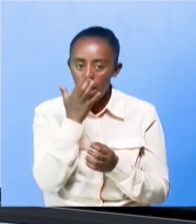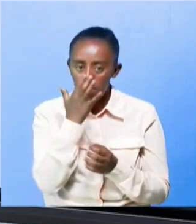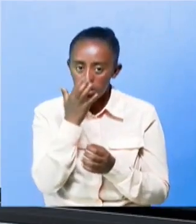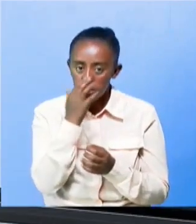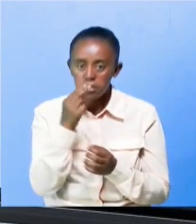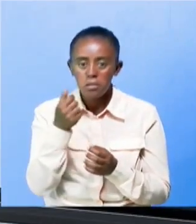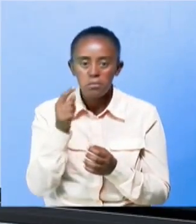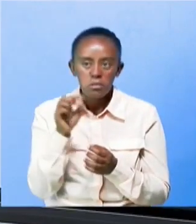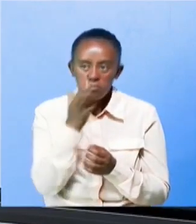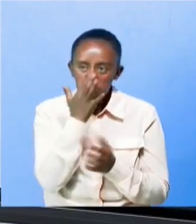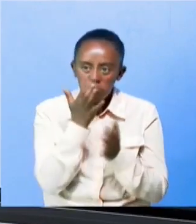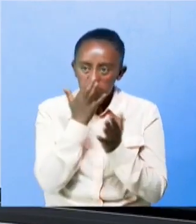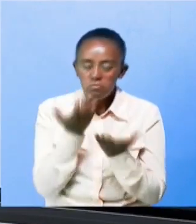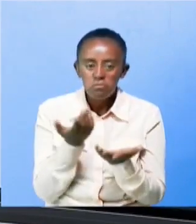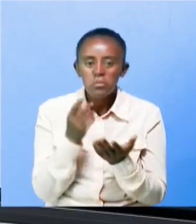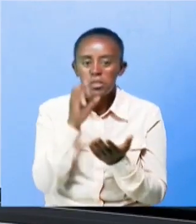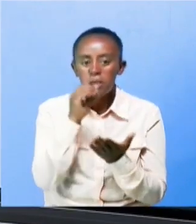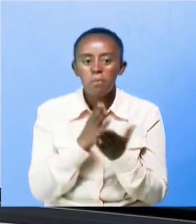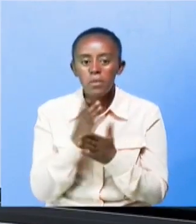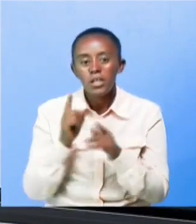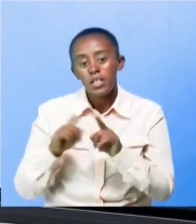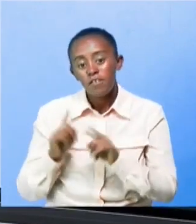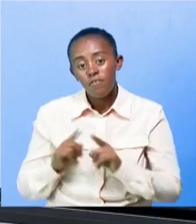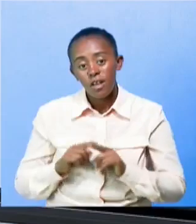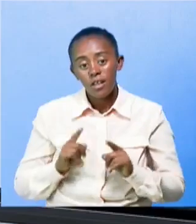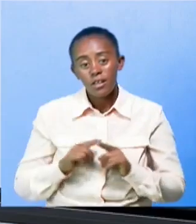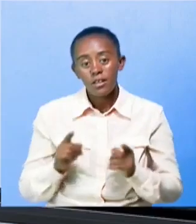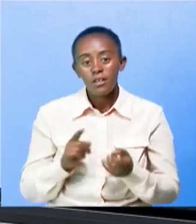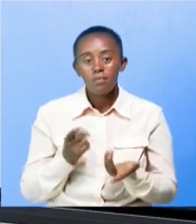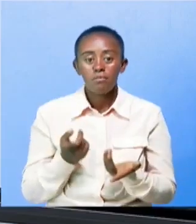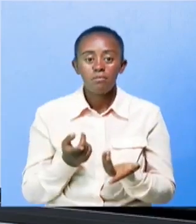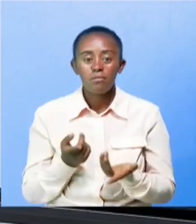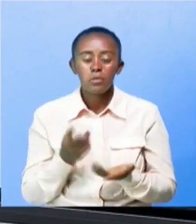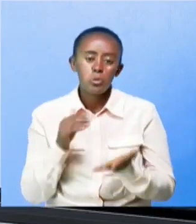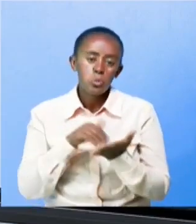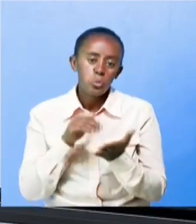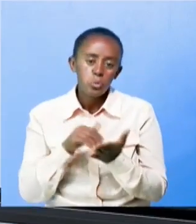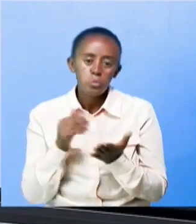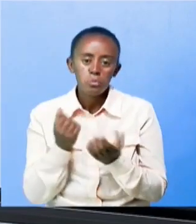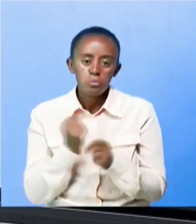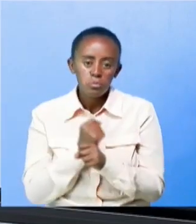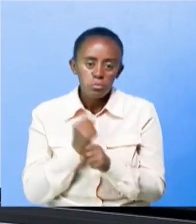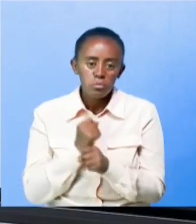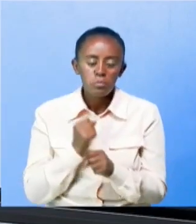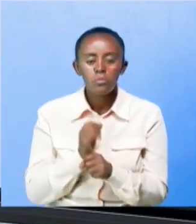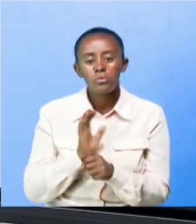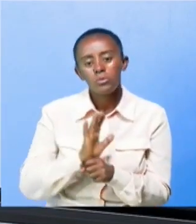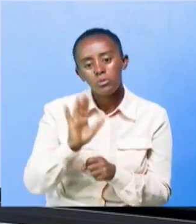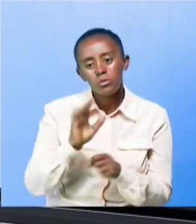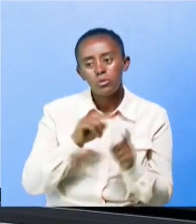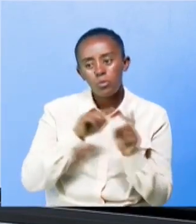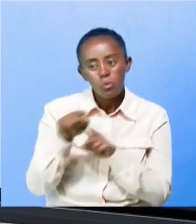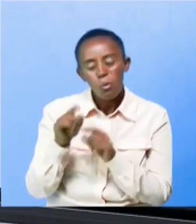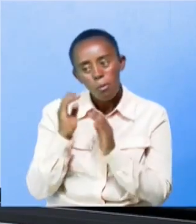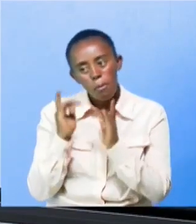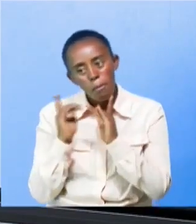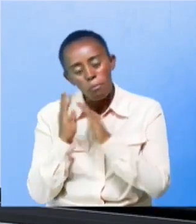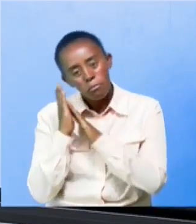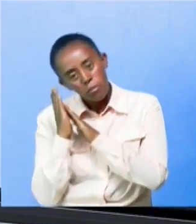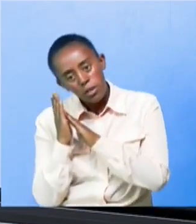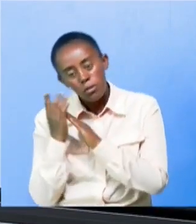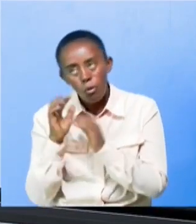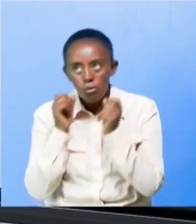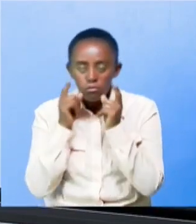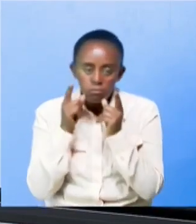someone. Some people have different rituals, routines that they have when they go to bed or when they wake up